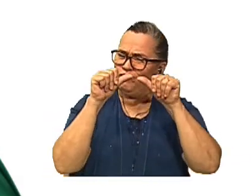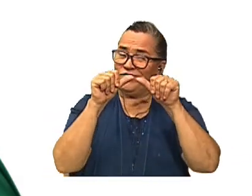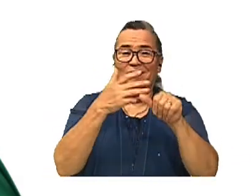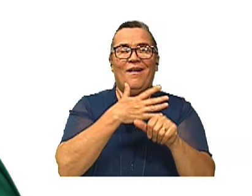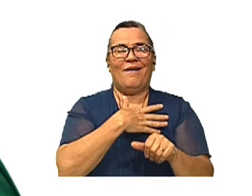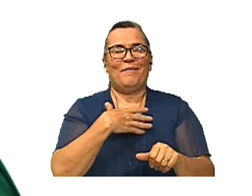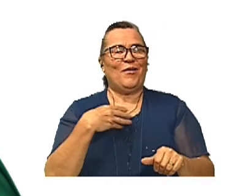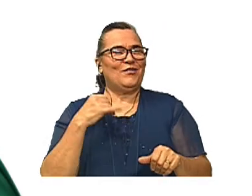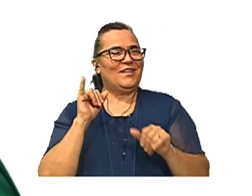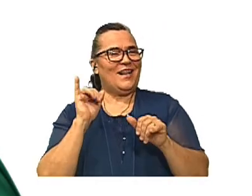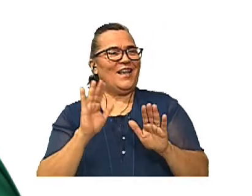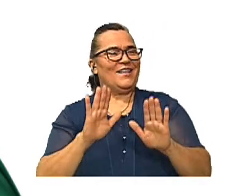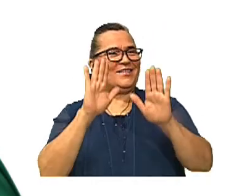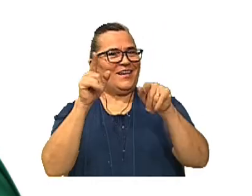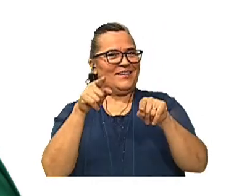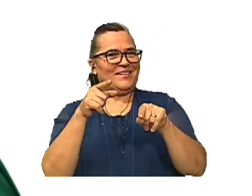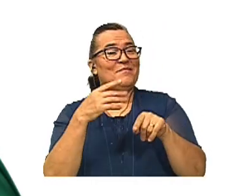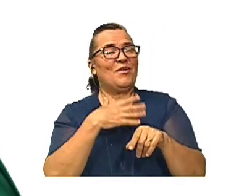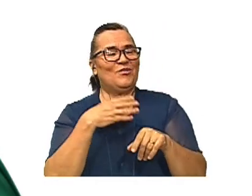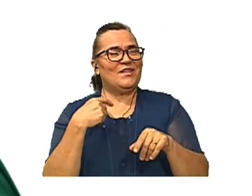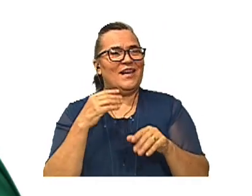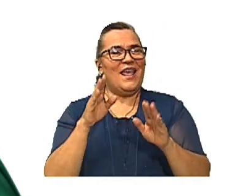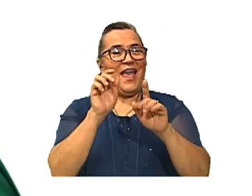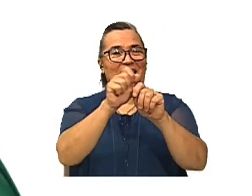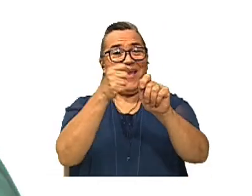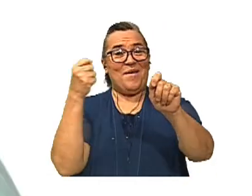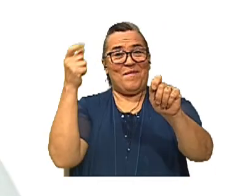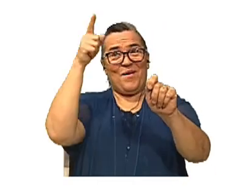that on my closet.